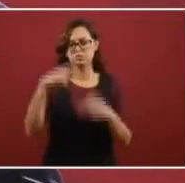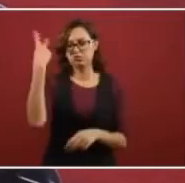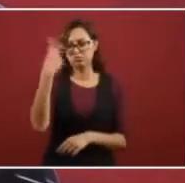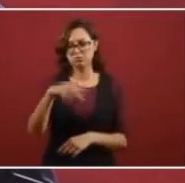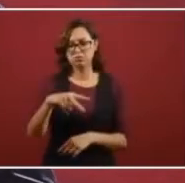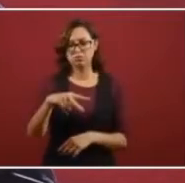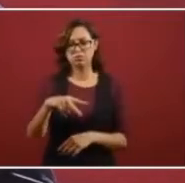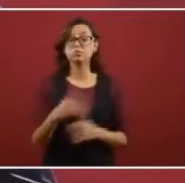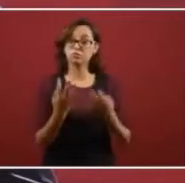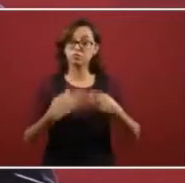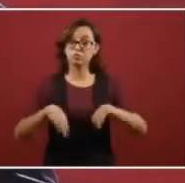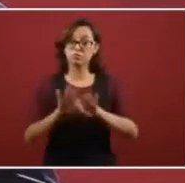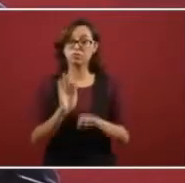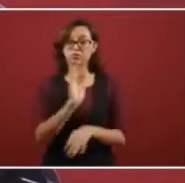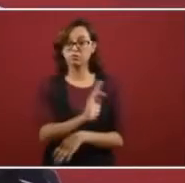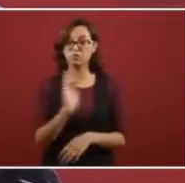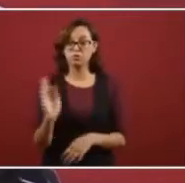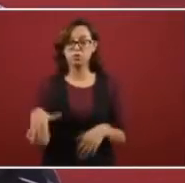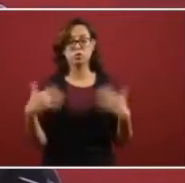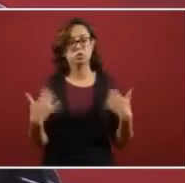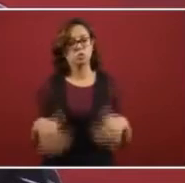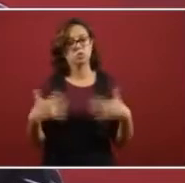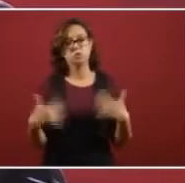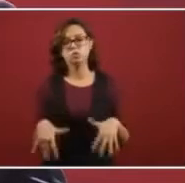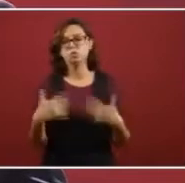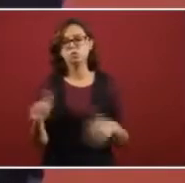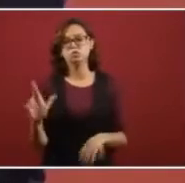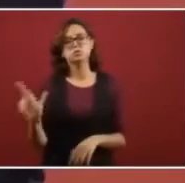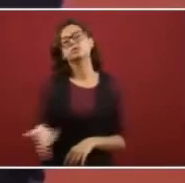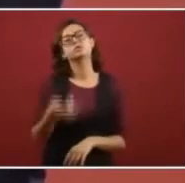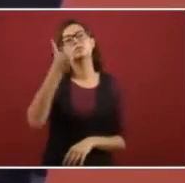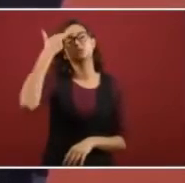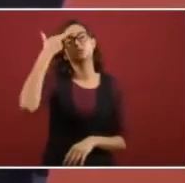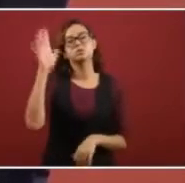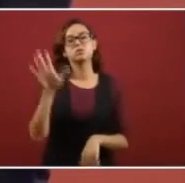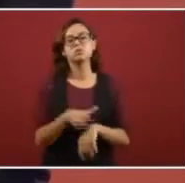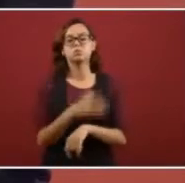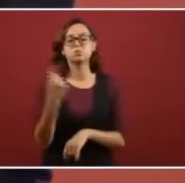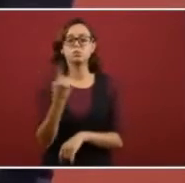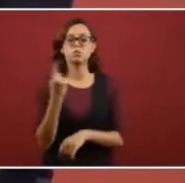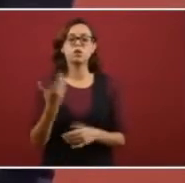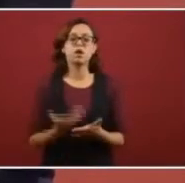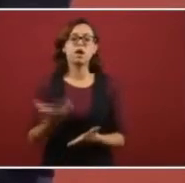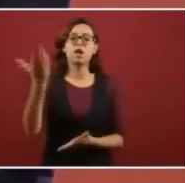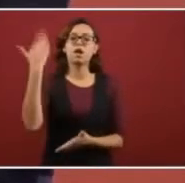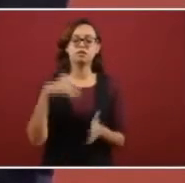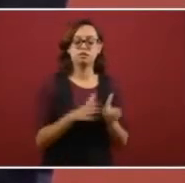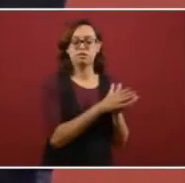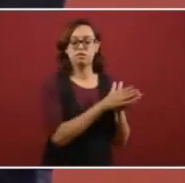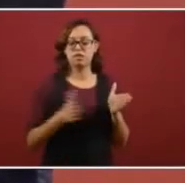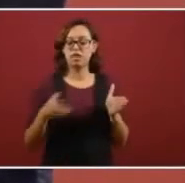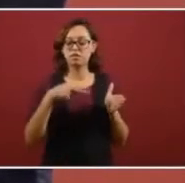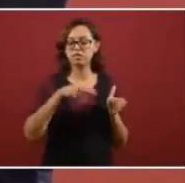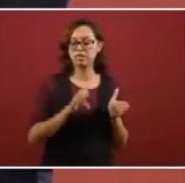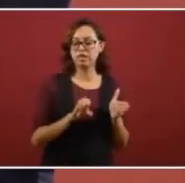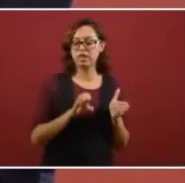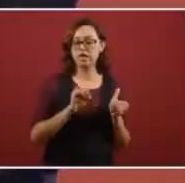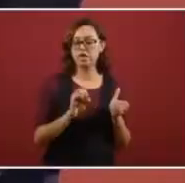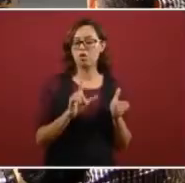Mexican Revolution, which will be very important, like never, because the neoliberals